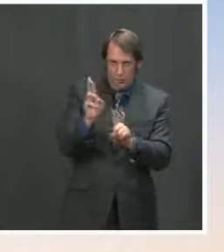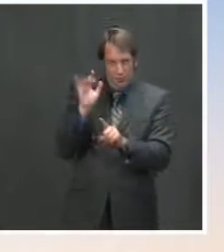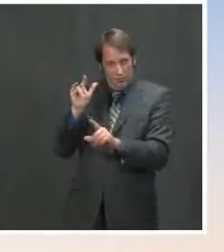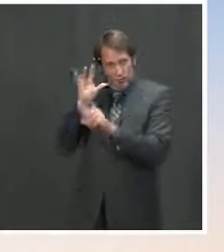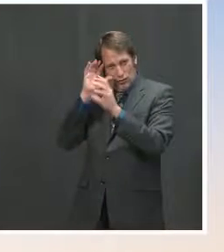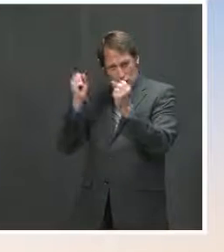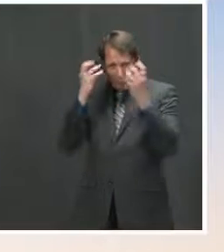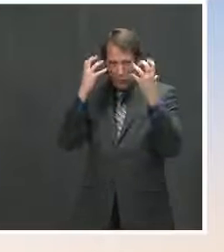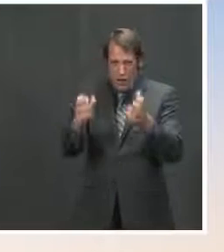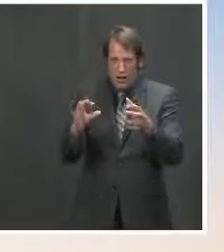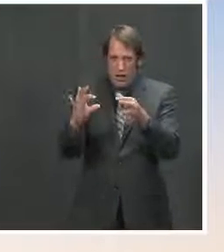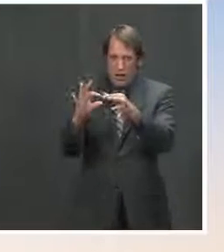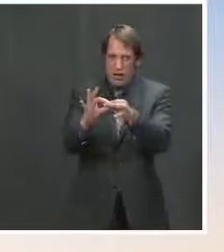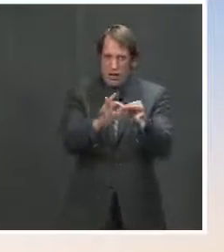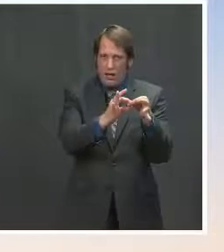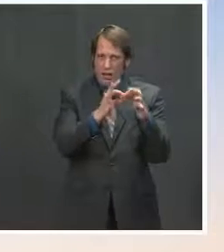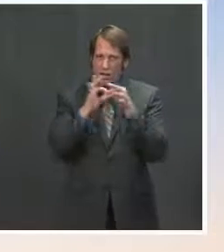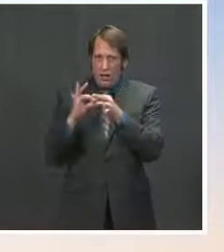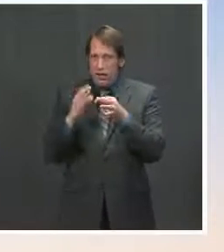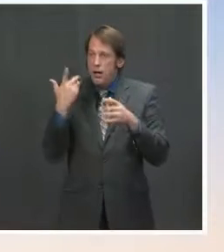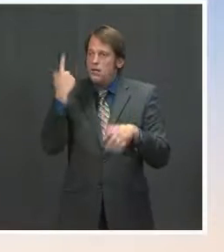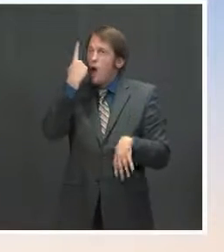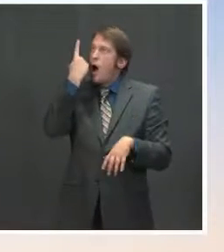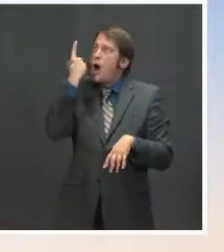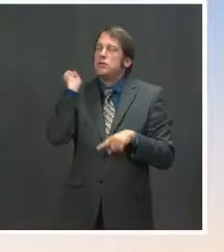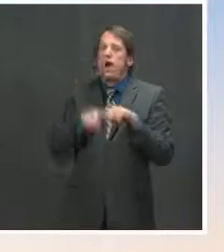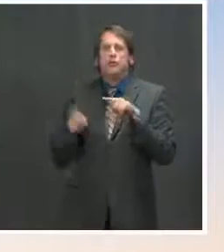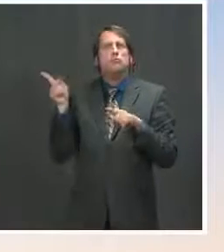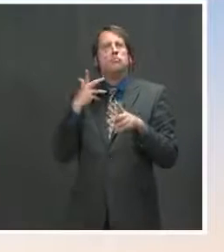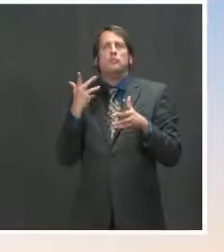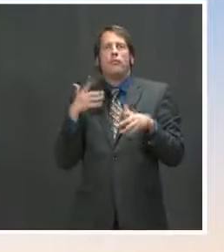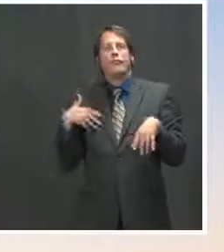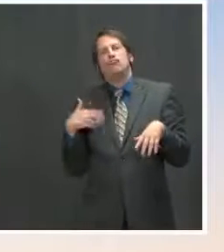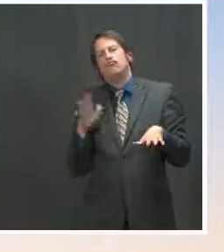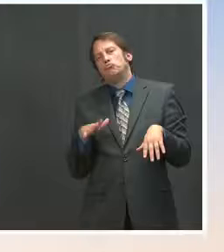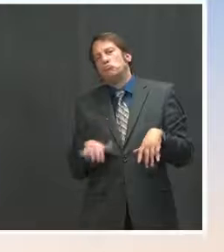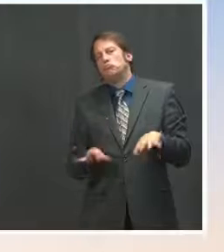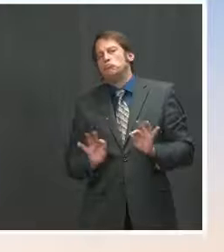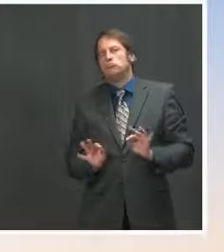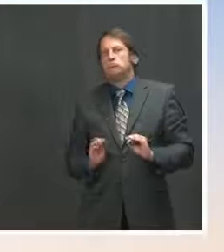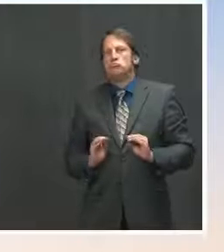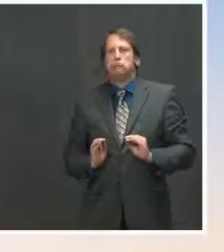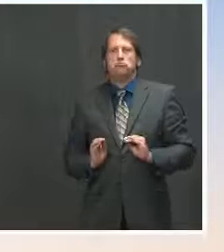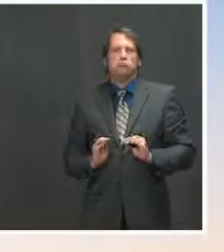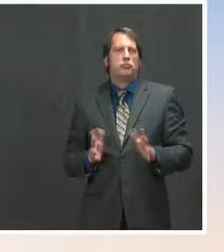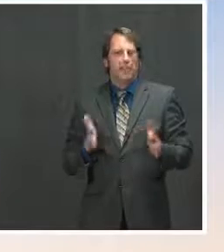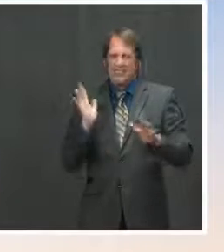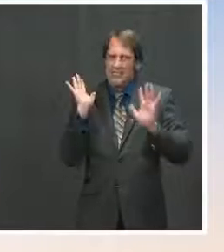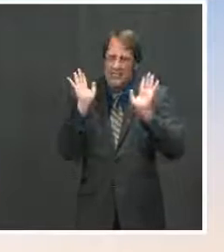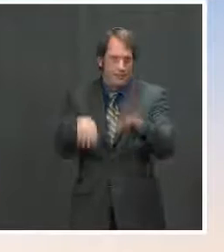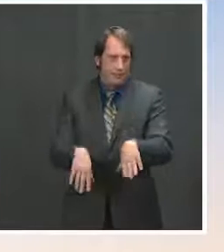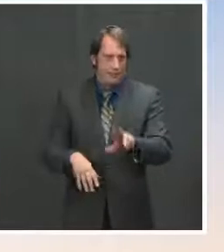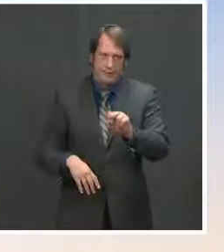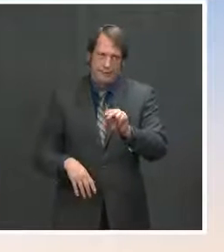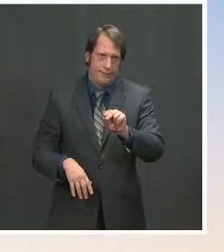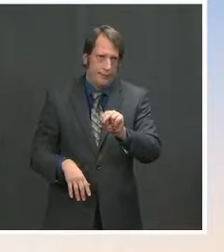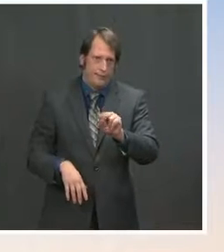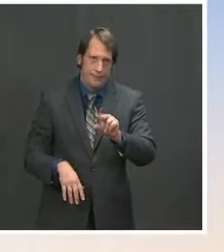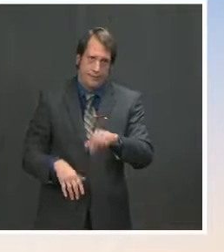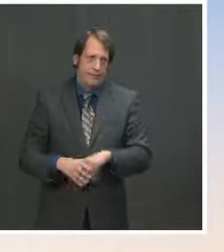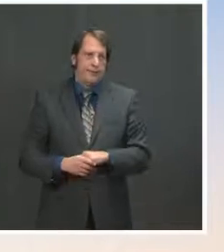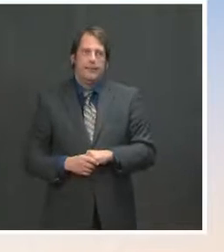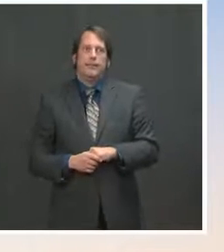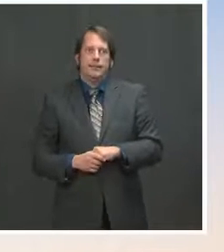do is fail to invest in our nation's infrastructure, rebuild our economy, and create millions of